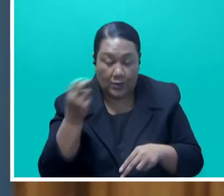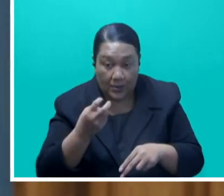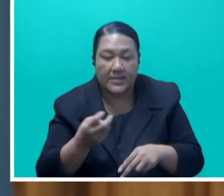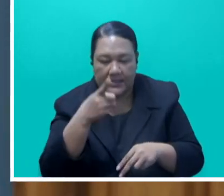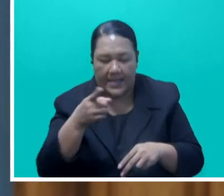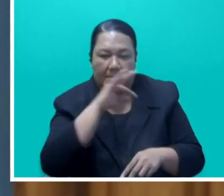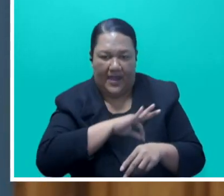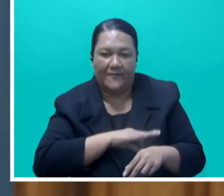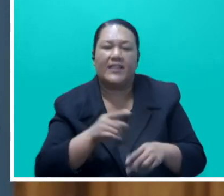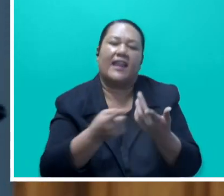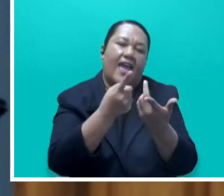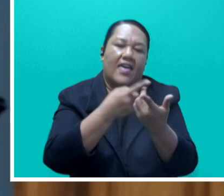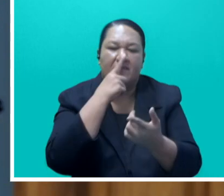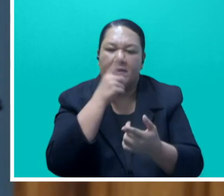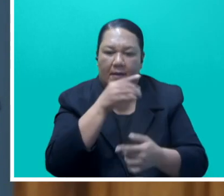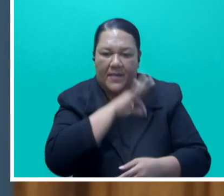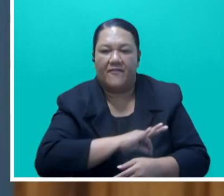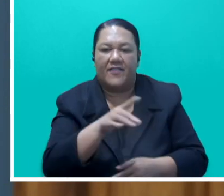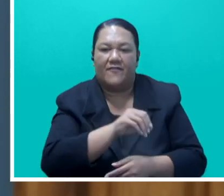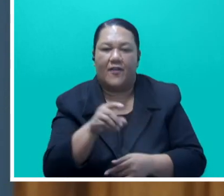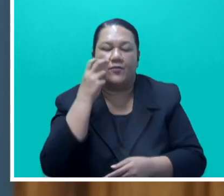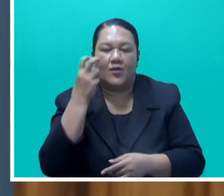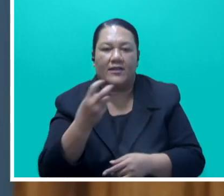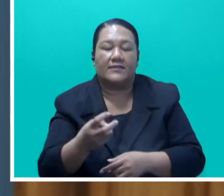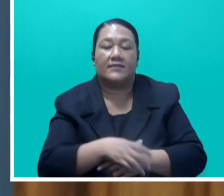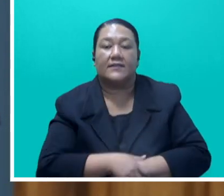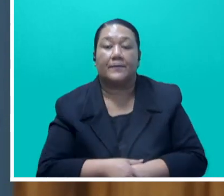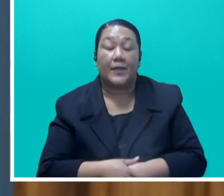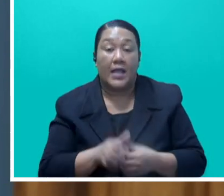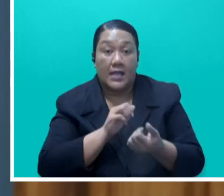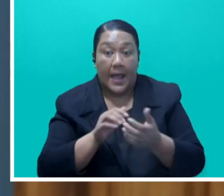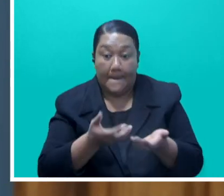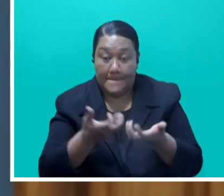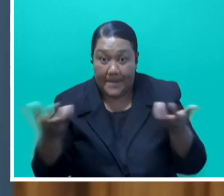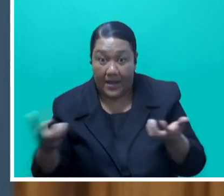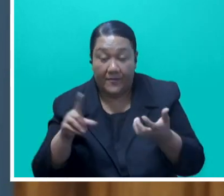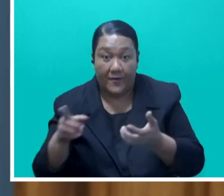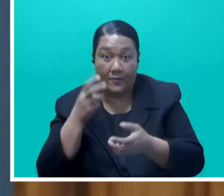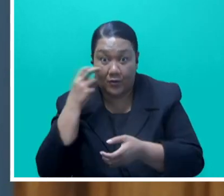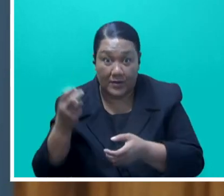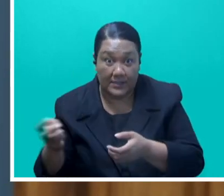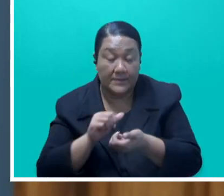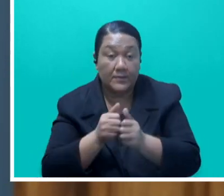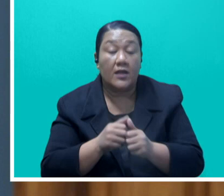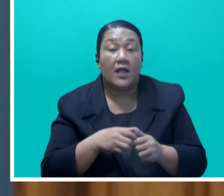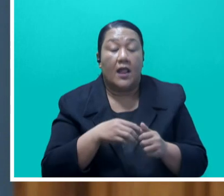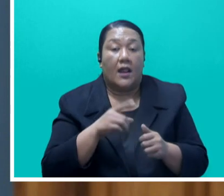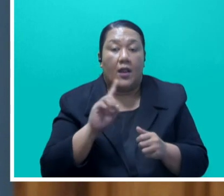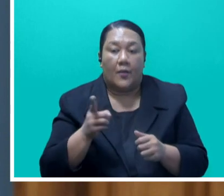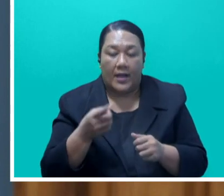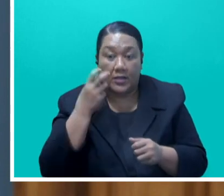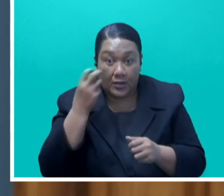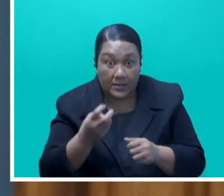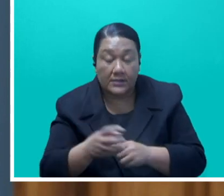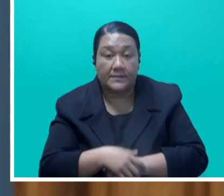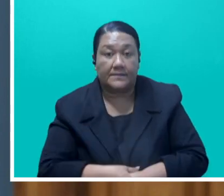quite excited. Mr. Speaker, sir, apart from sports tourism, we will place a lot more emphasis on ecotourism. Tourists